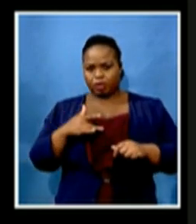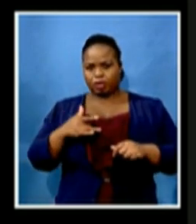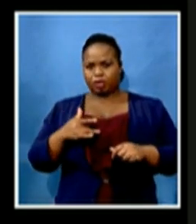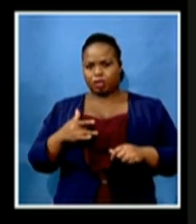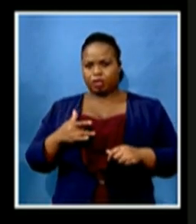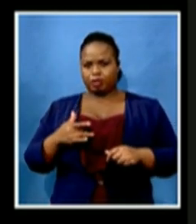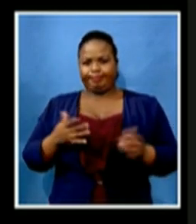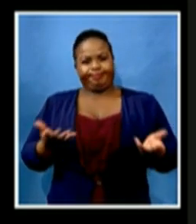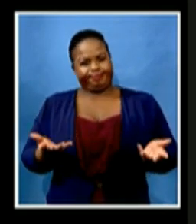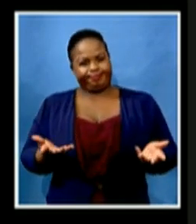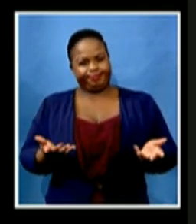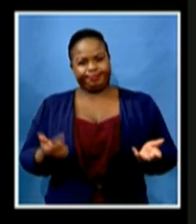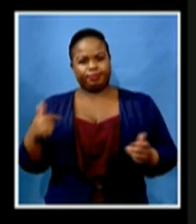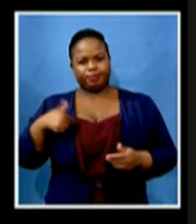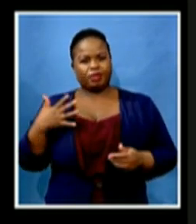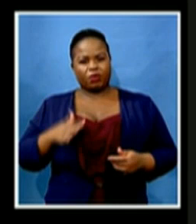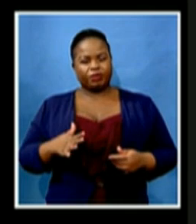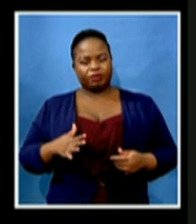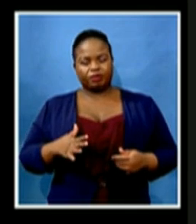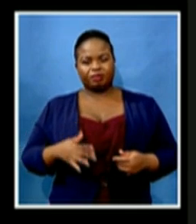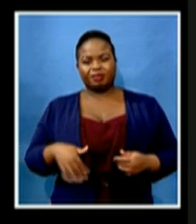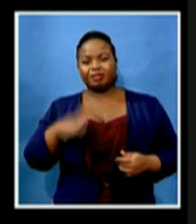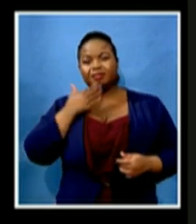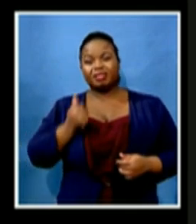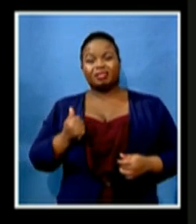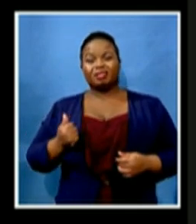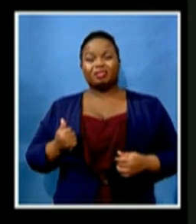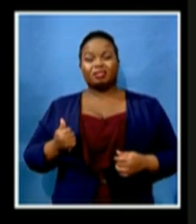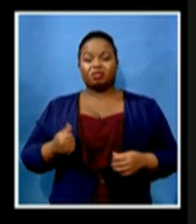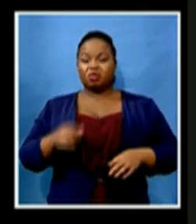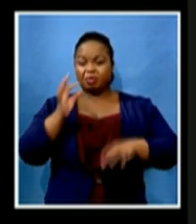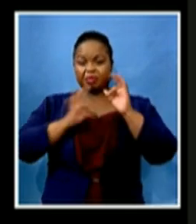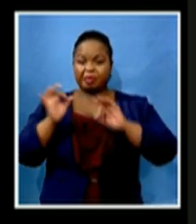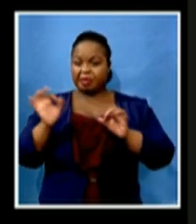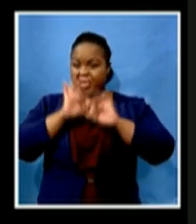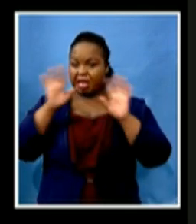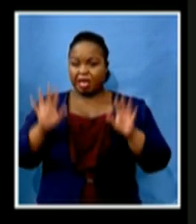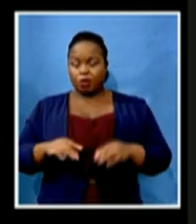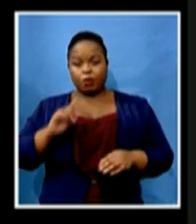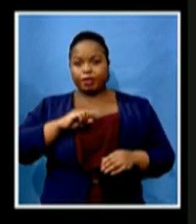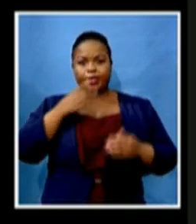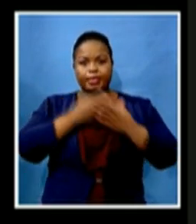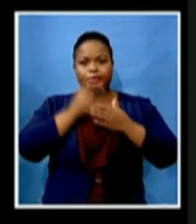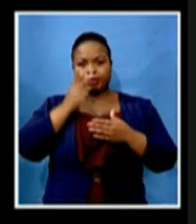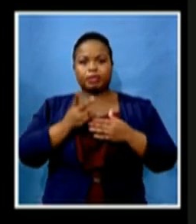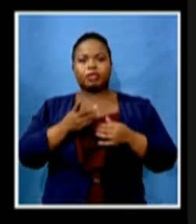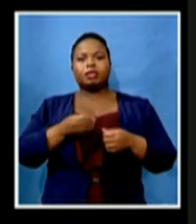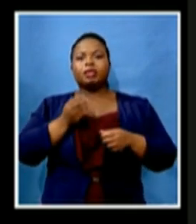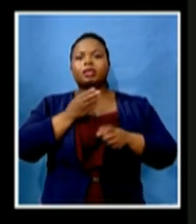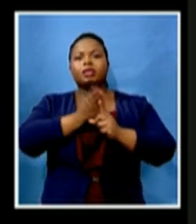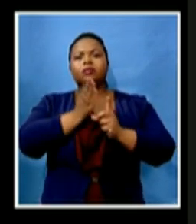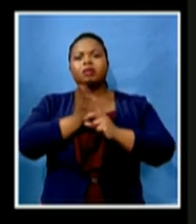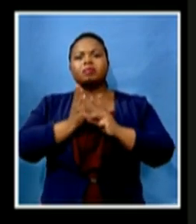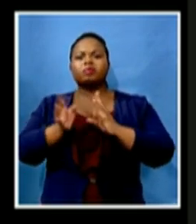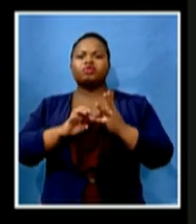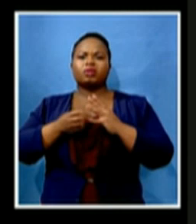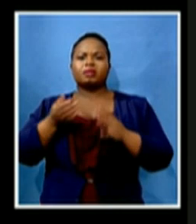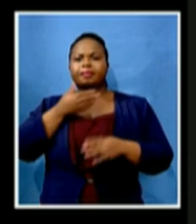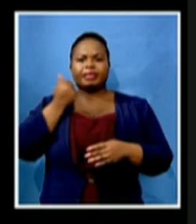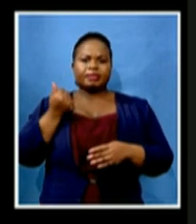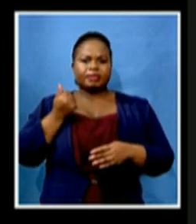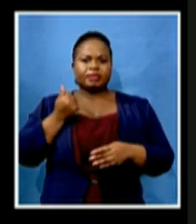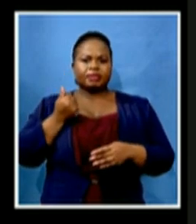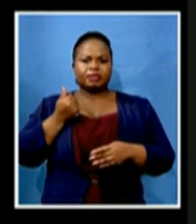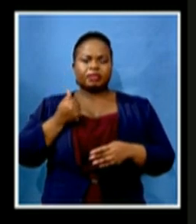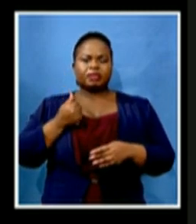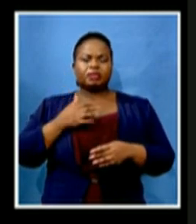some nuance back, because I can see everyone is trying their best, quite sincere, etc. But it doesn't seem there's like a